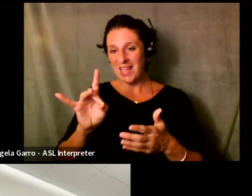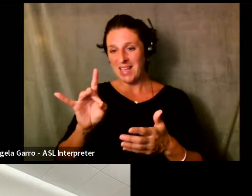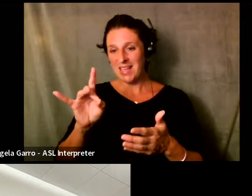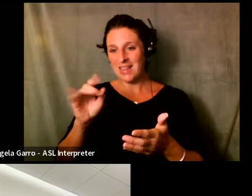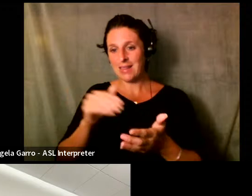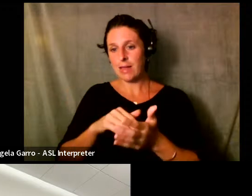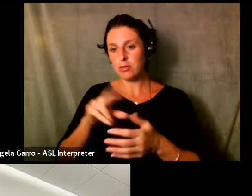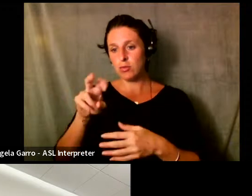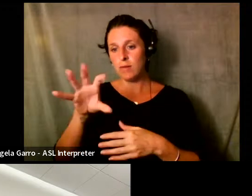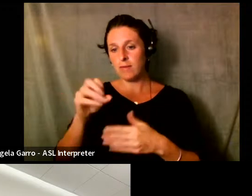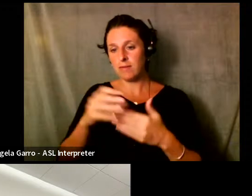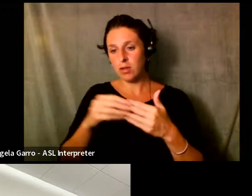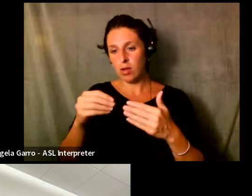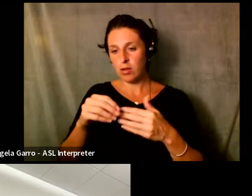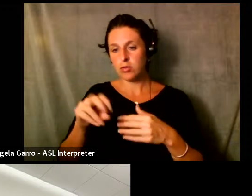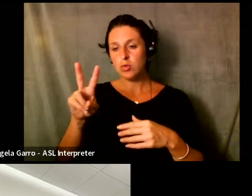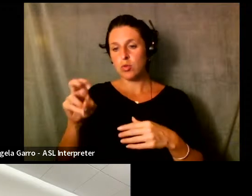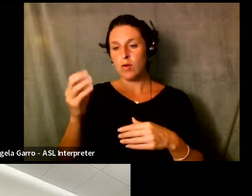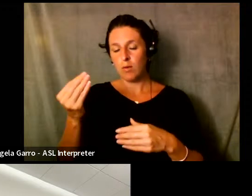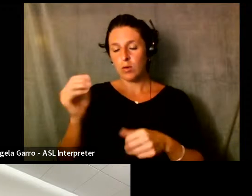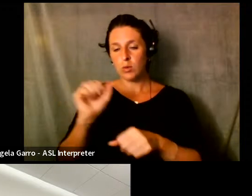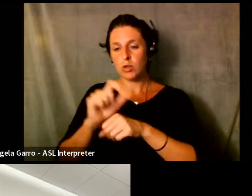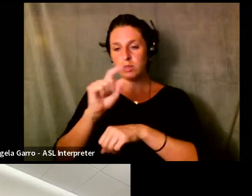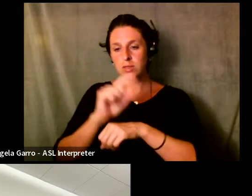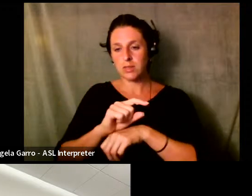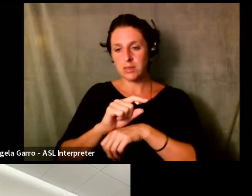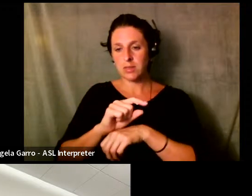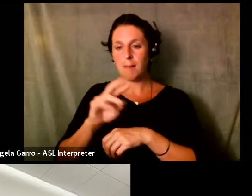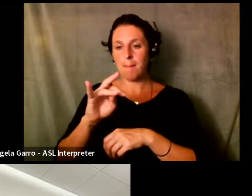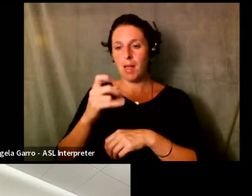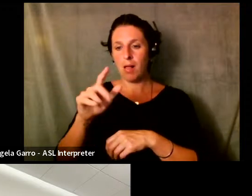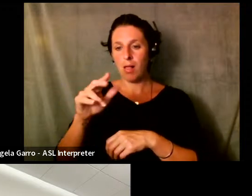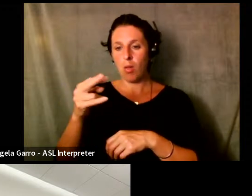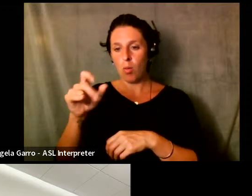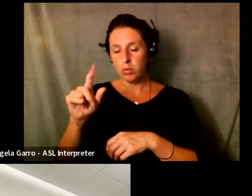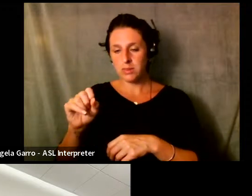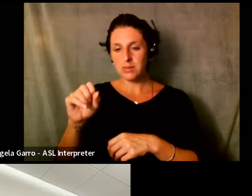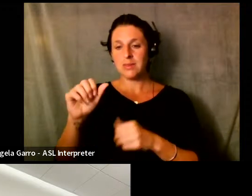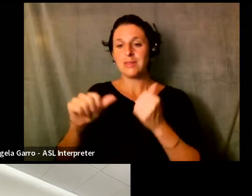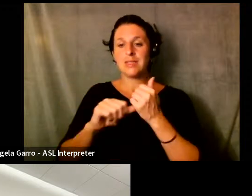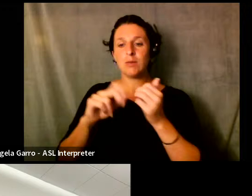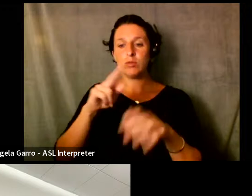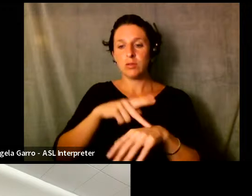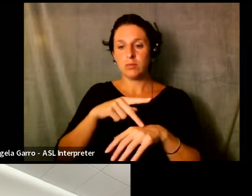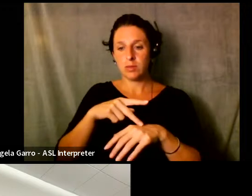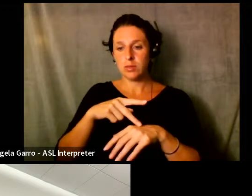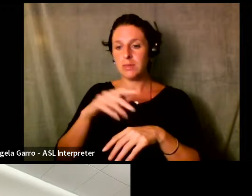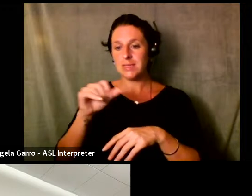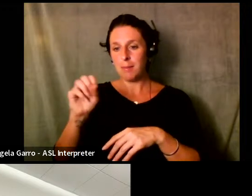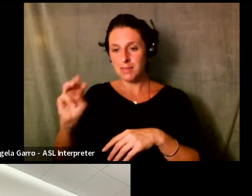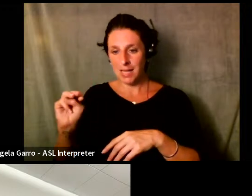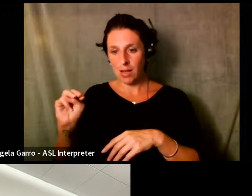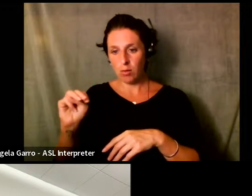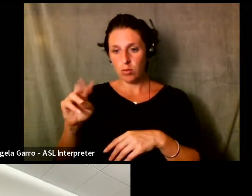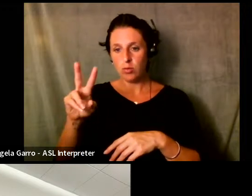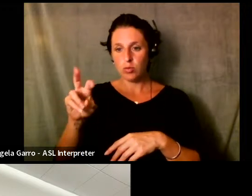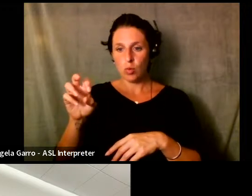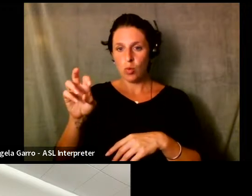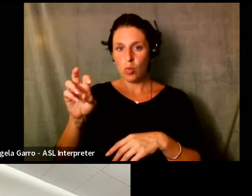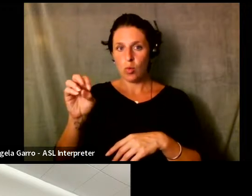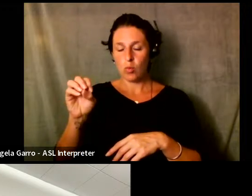$178,250, 214 workdays. Michael Holtz, assistant principal at San Mateo High School, salary